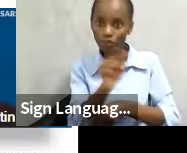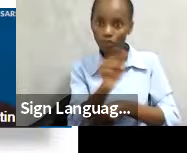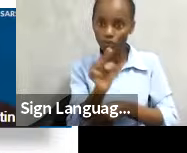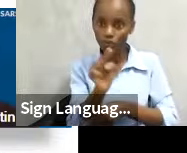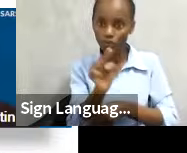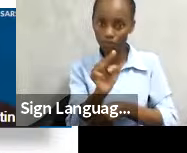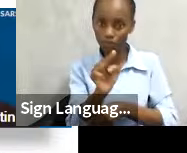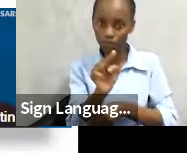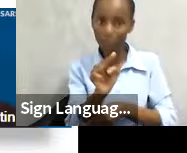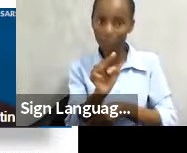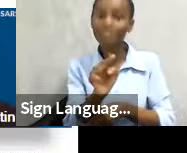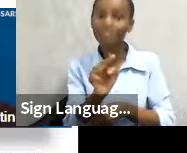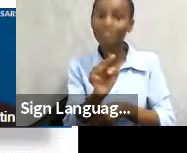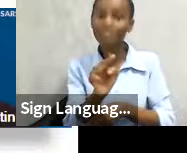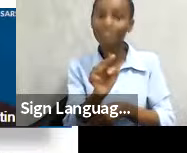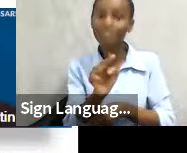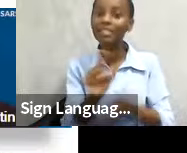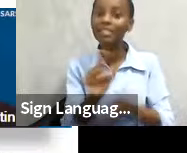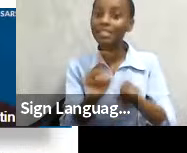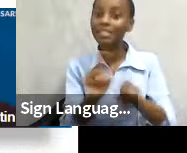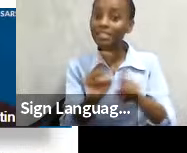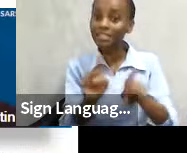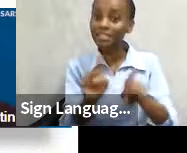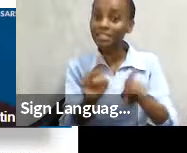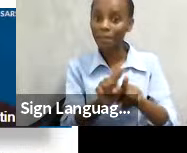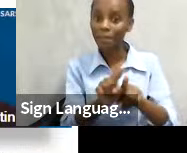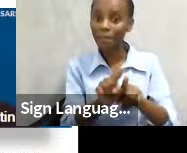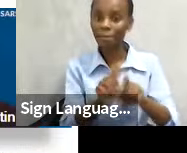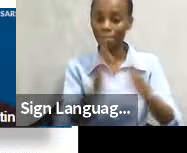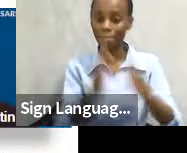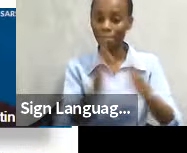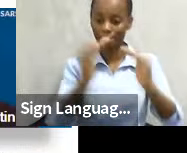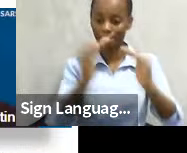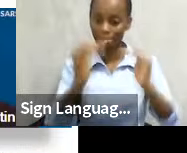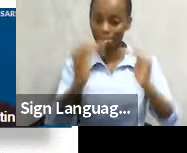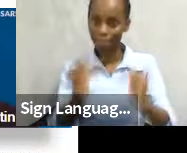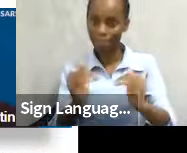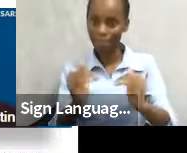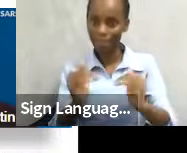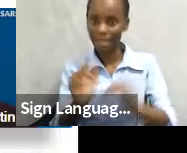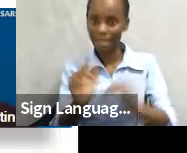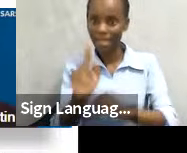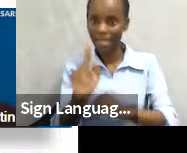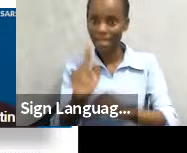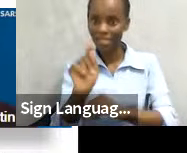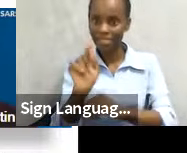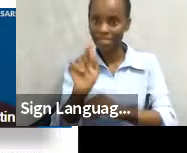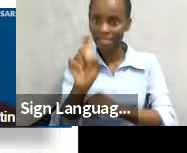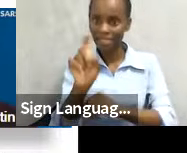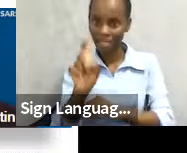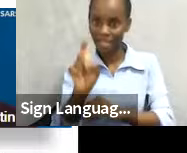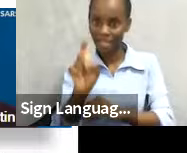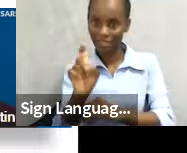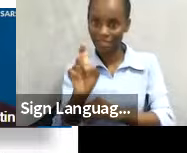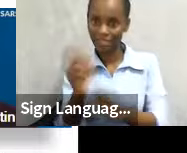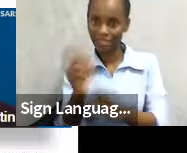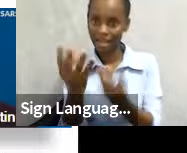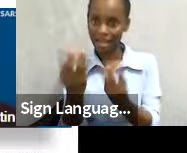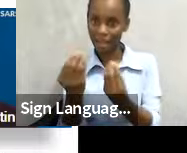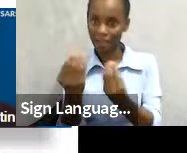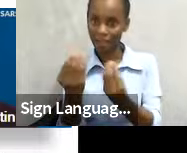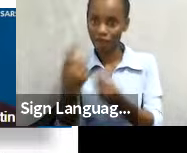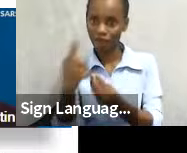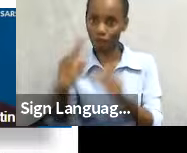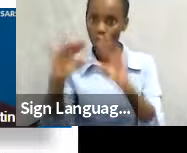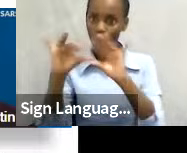The final page for if you're updating a registered representative online, again, we've highlighted the mandatory fields with a